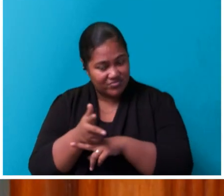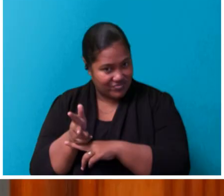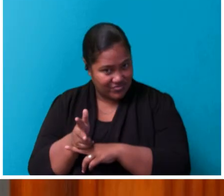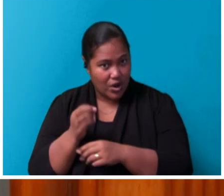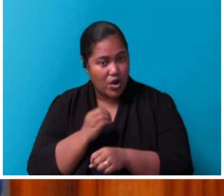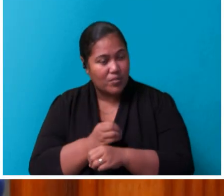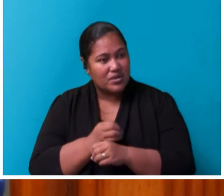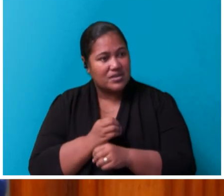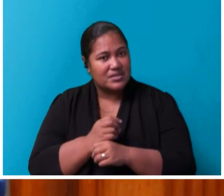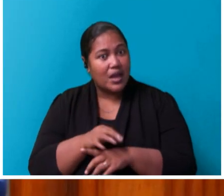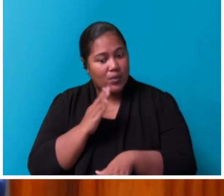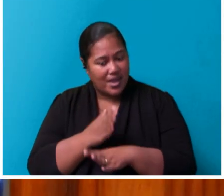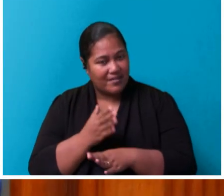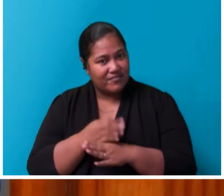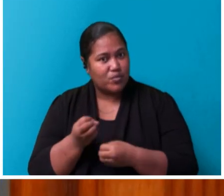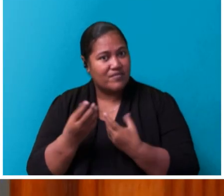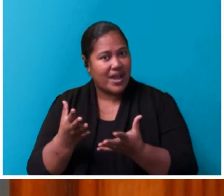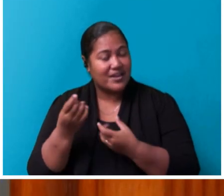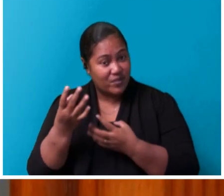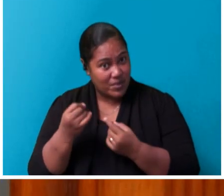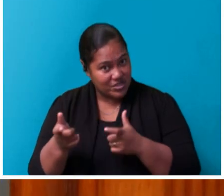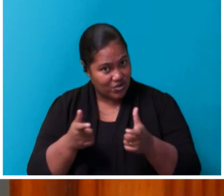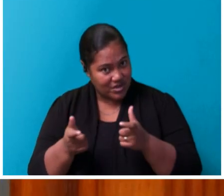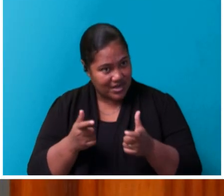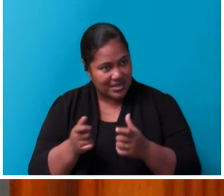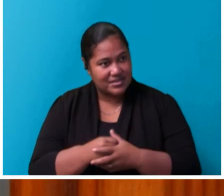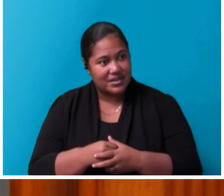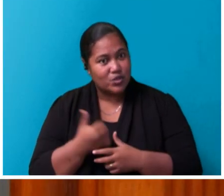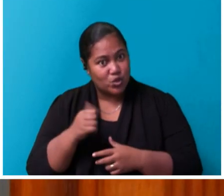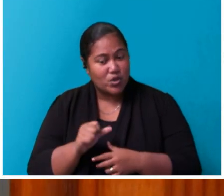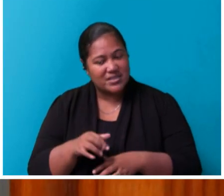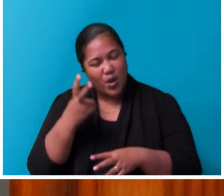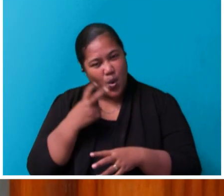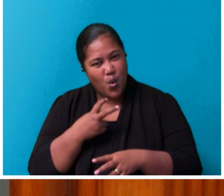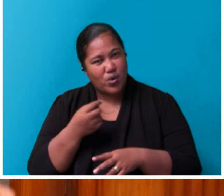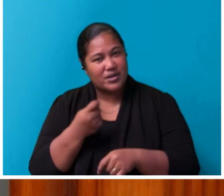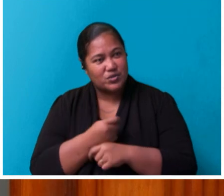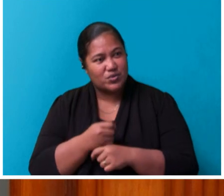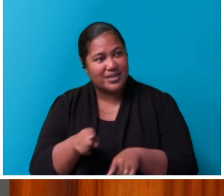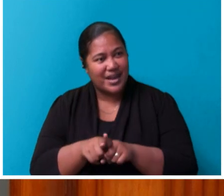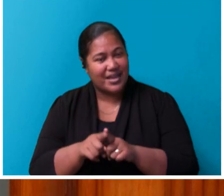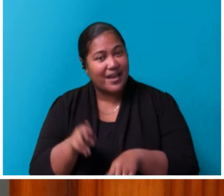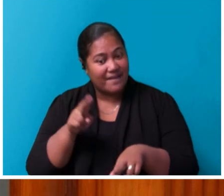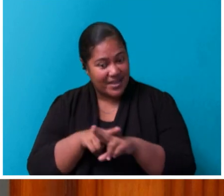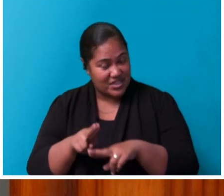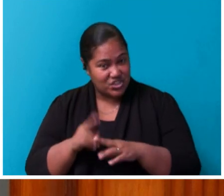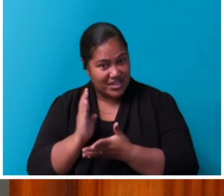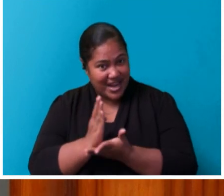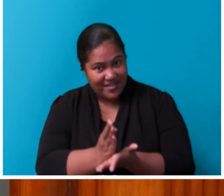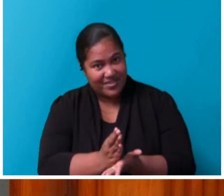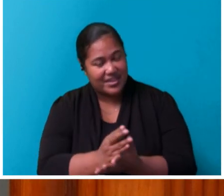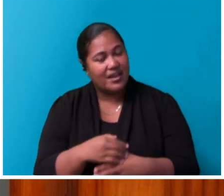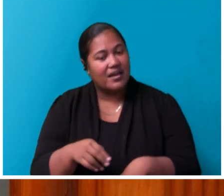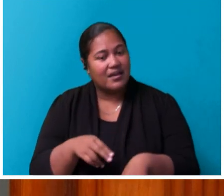as a hub of information and coordination, complementing existing platforms such as the Fiji Navy, the Forum Fisheries